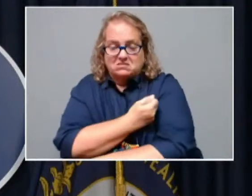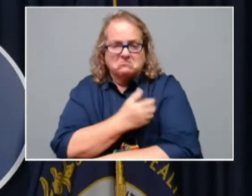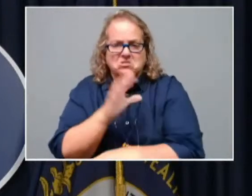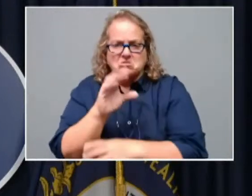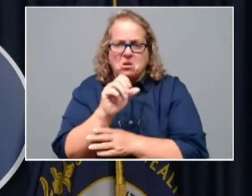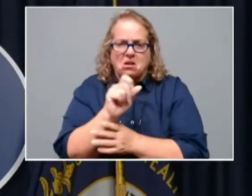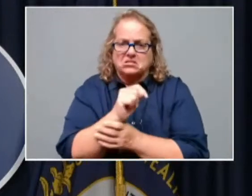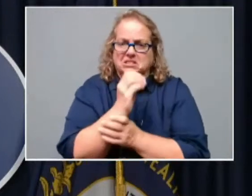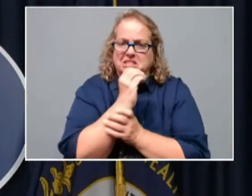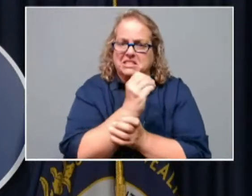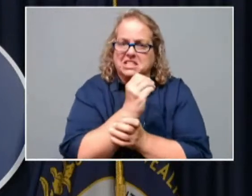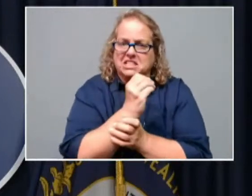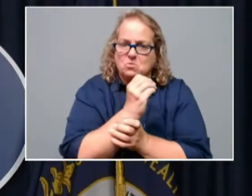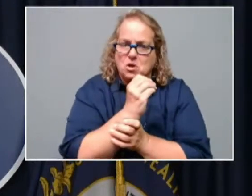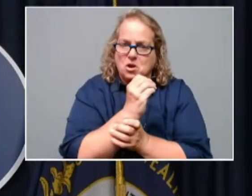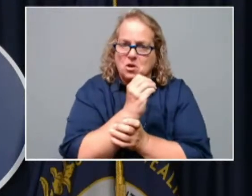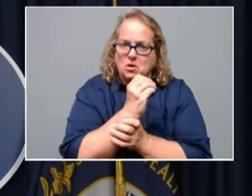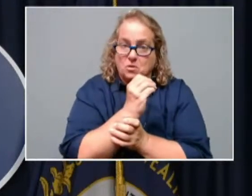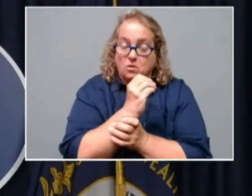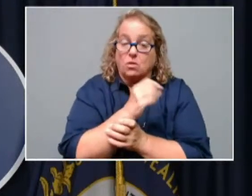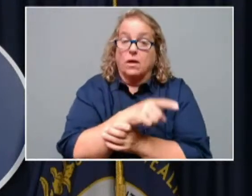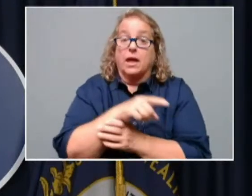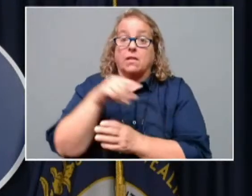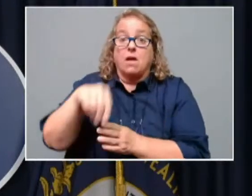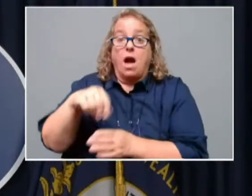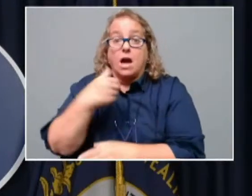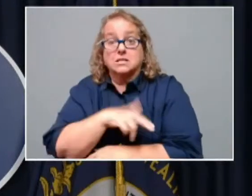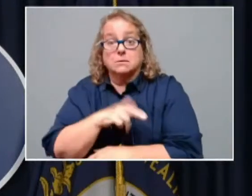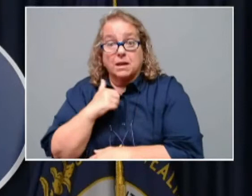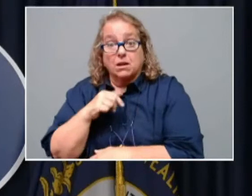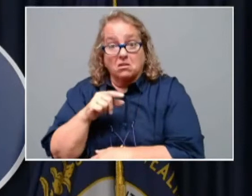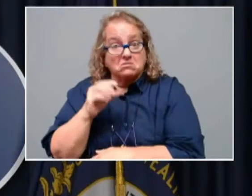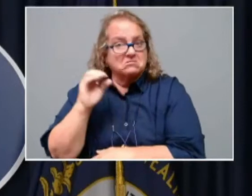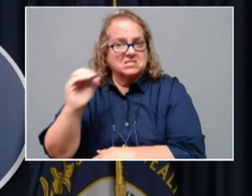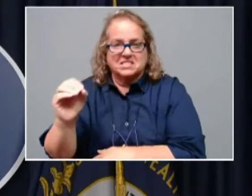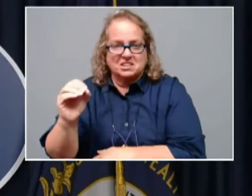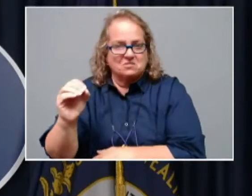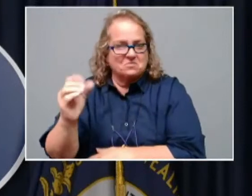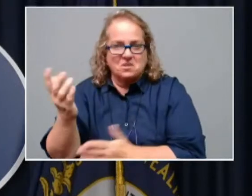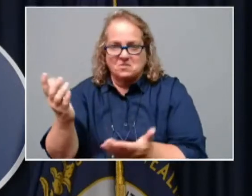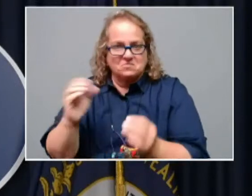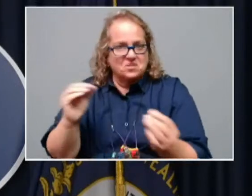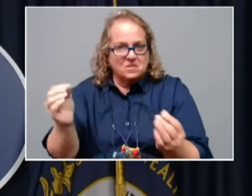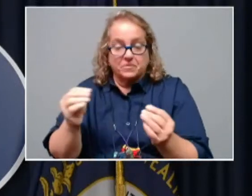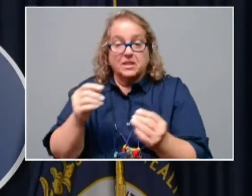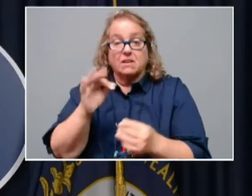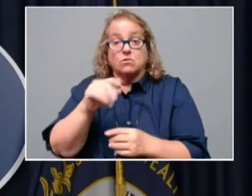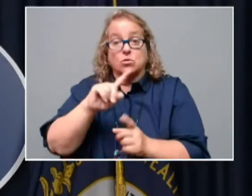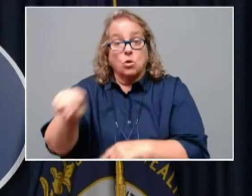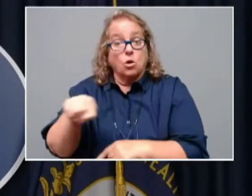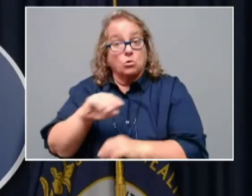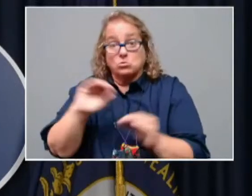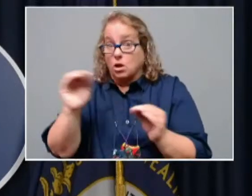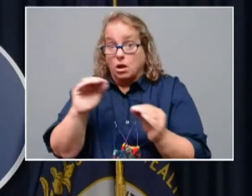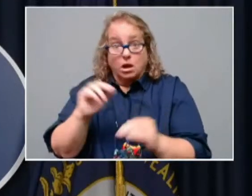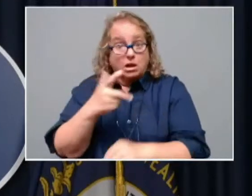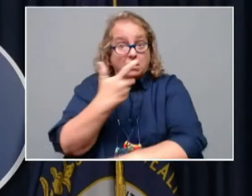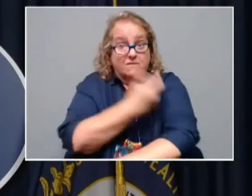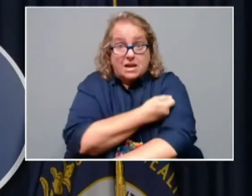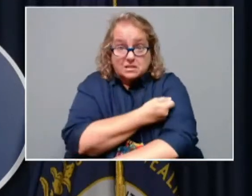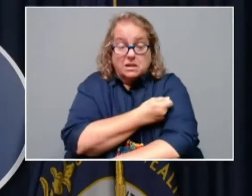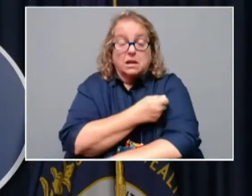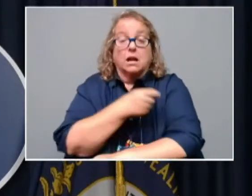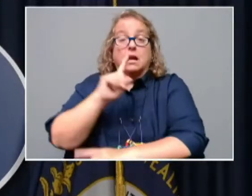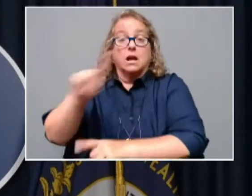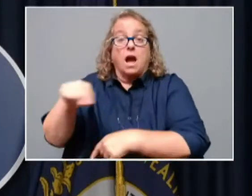And if that keeps them from going to the hospital, that costs us $0. If someone does not get vaccinated and goes to the hospital with COVID, it costs